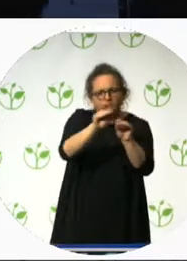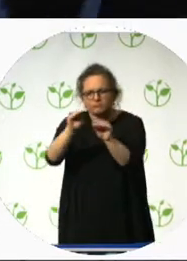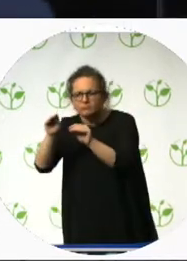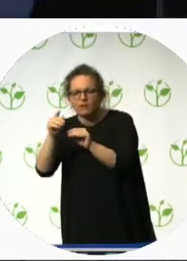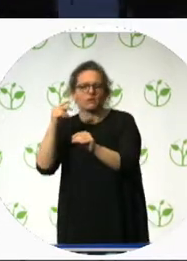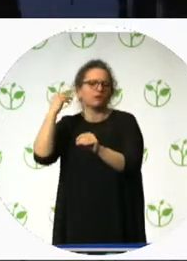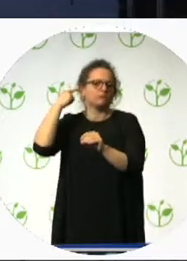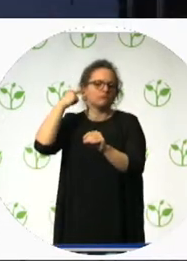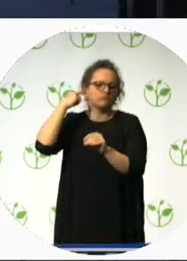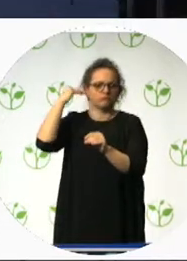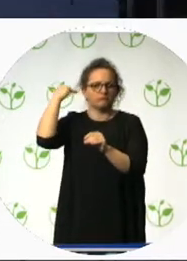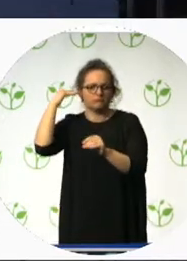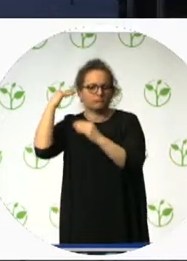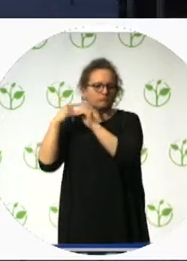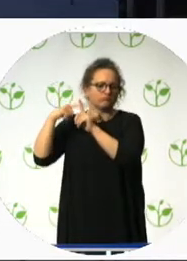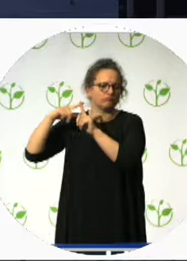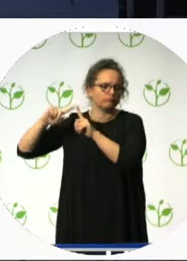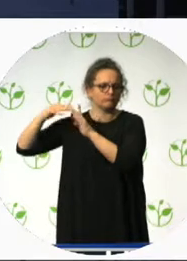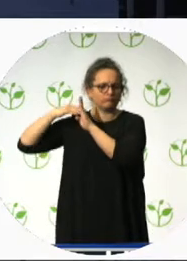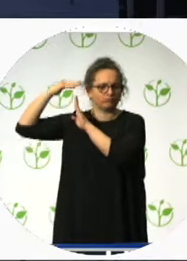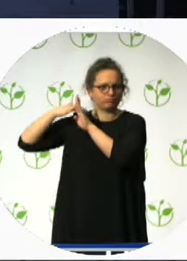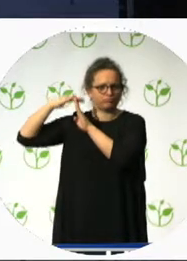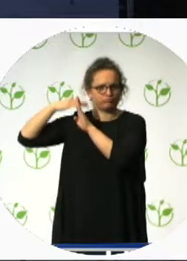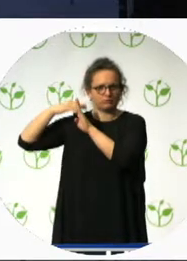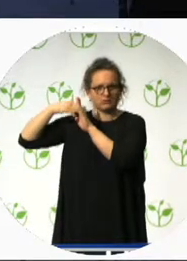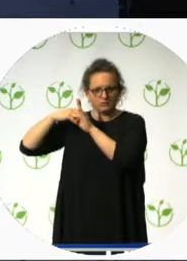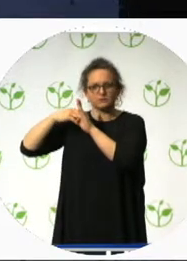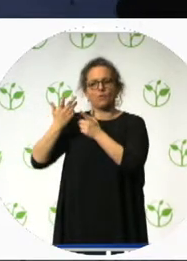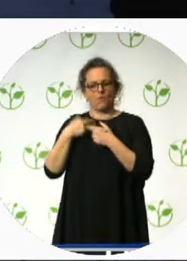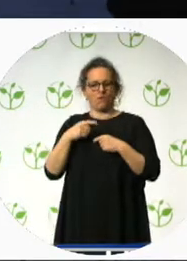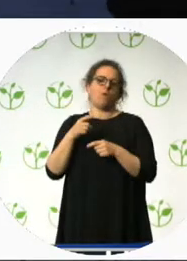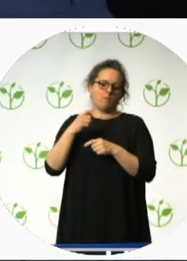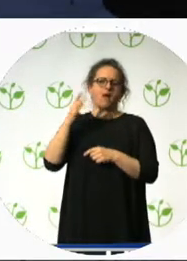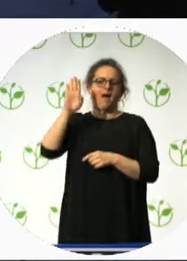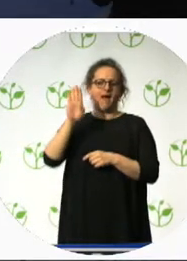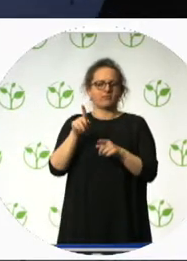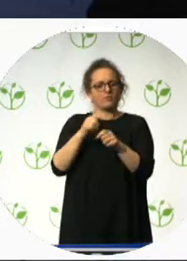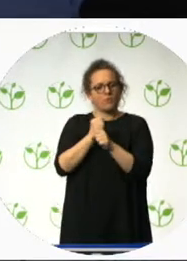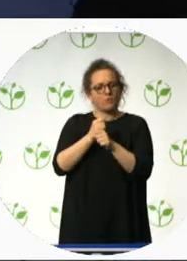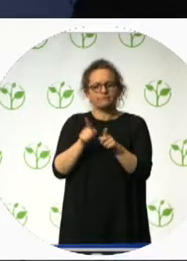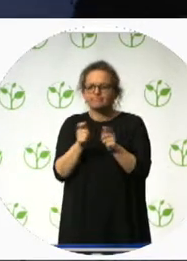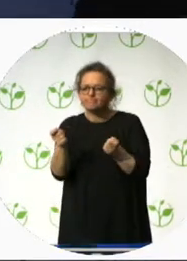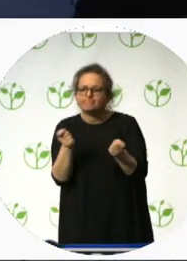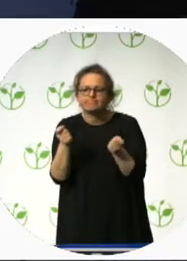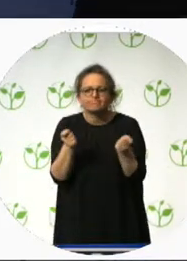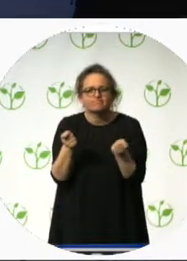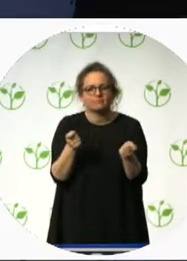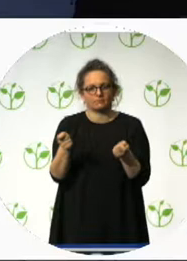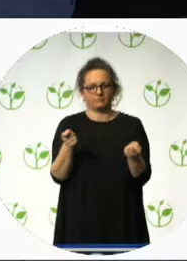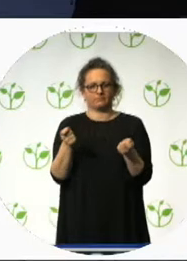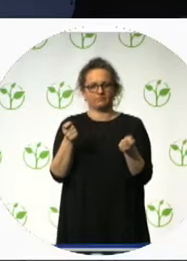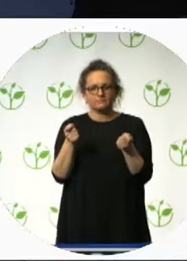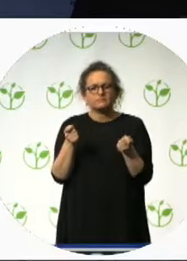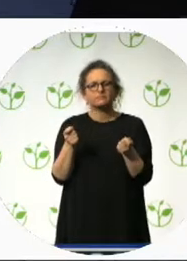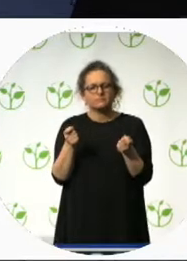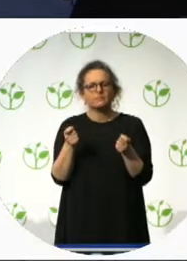language, and diversity management. Her work focuses on the development and support of training